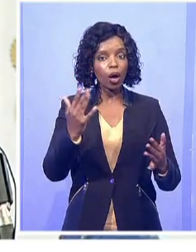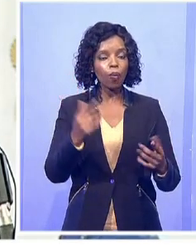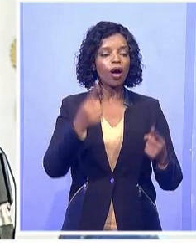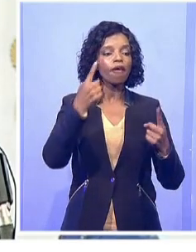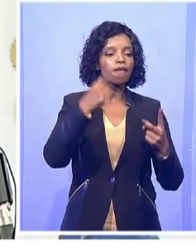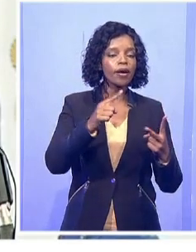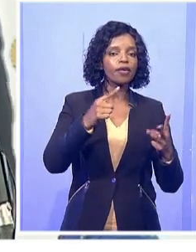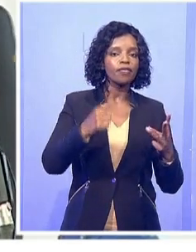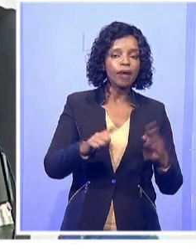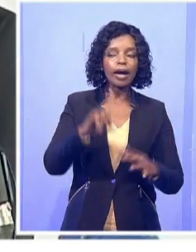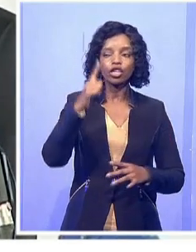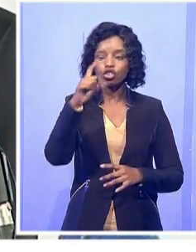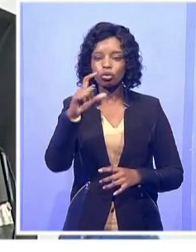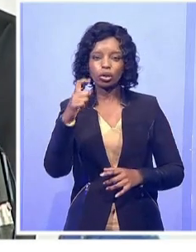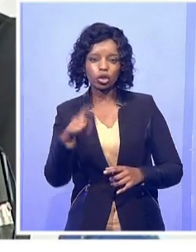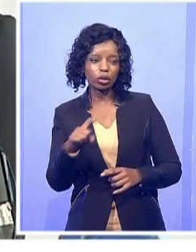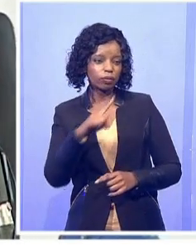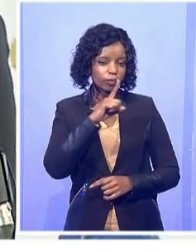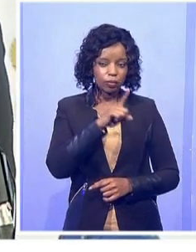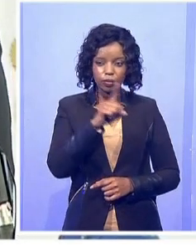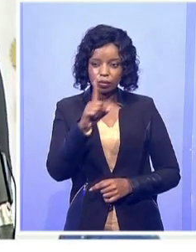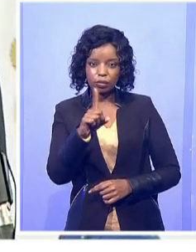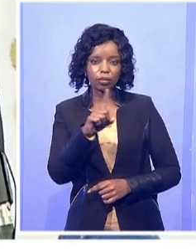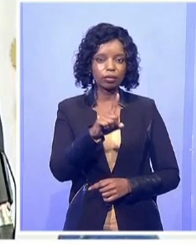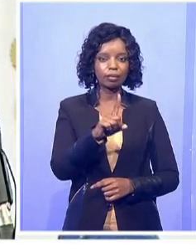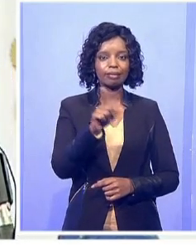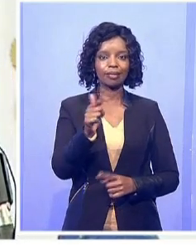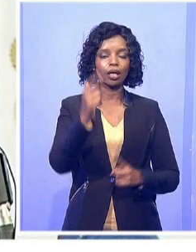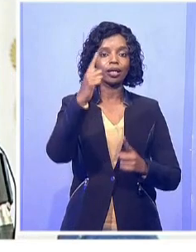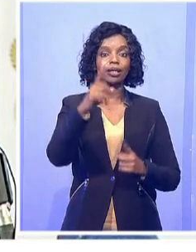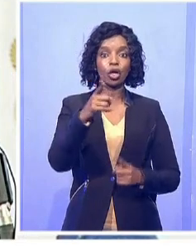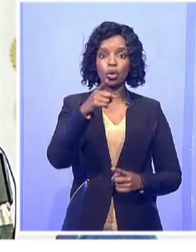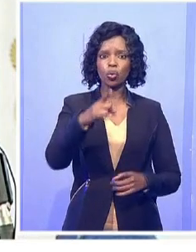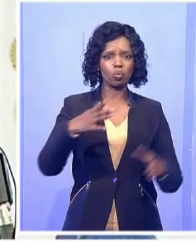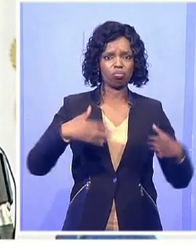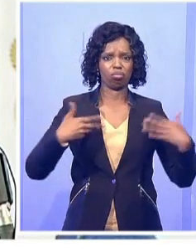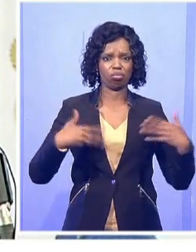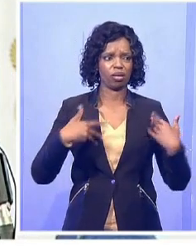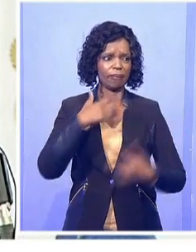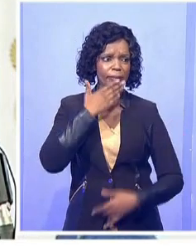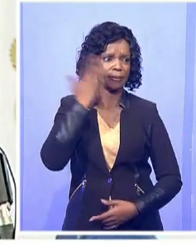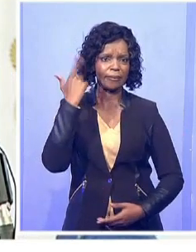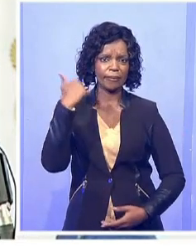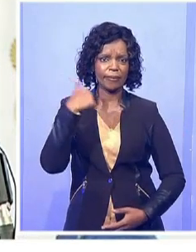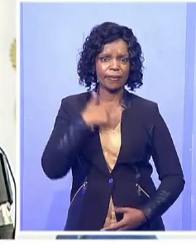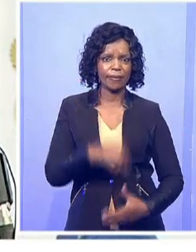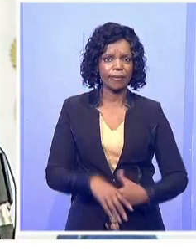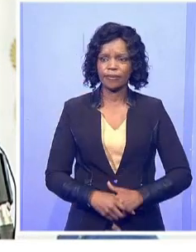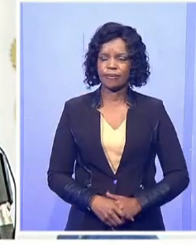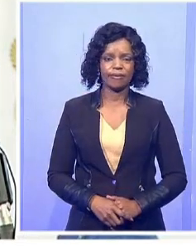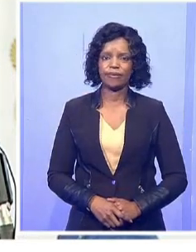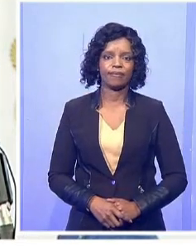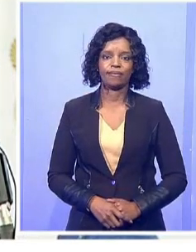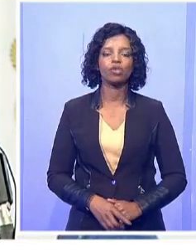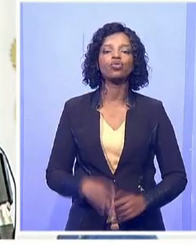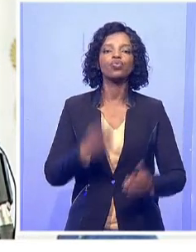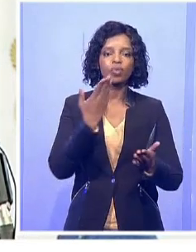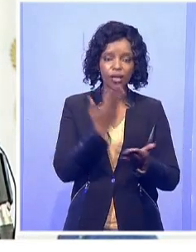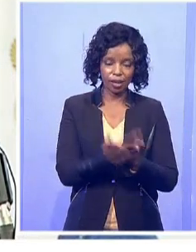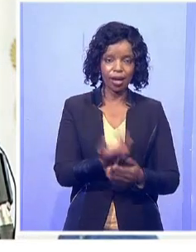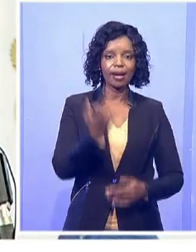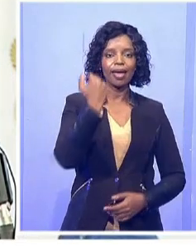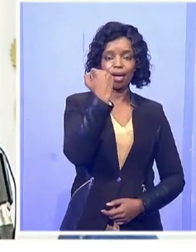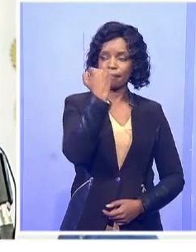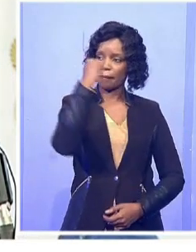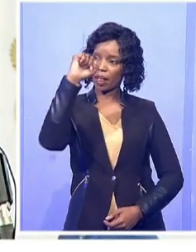If you are not happy about the verification process, we have created a space for an appeal. We are setting